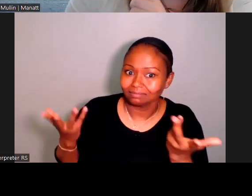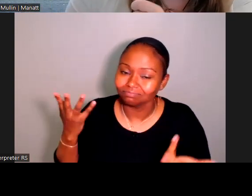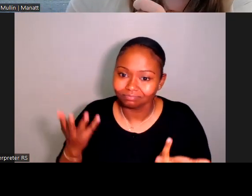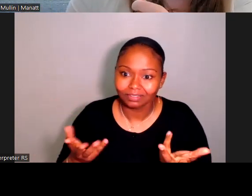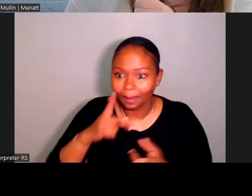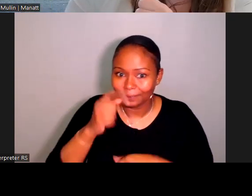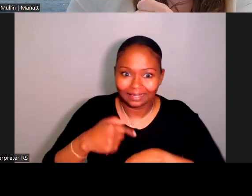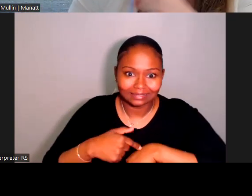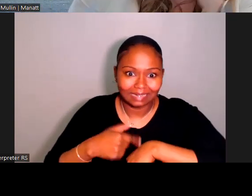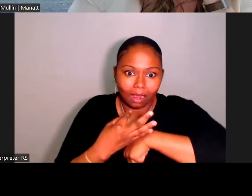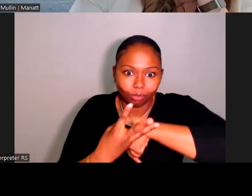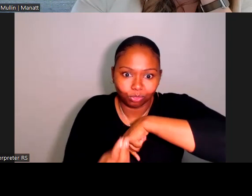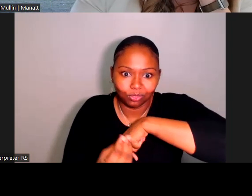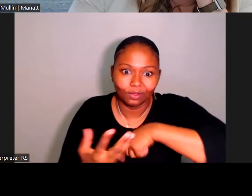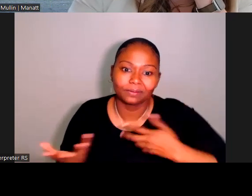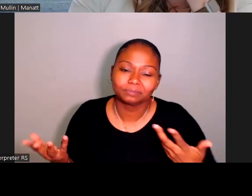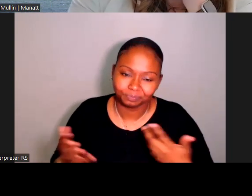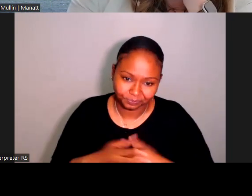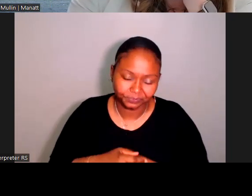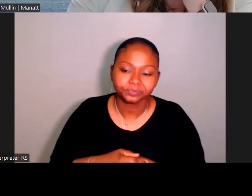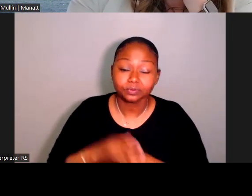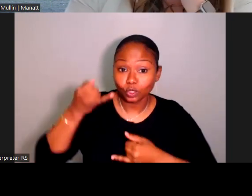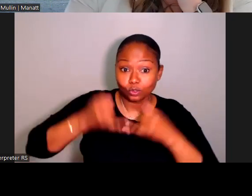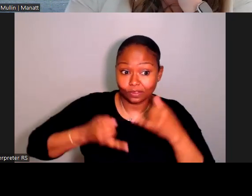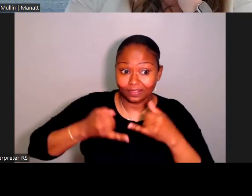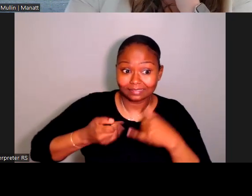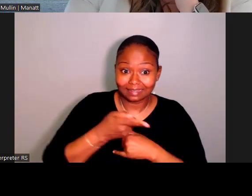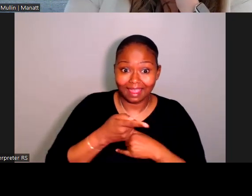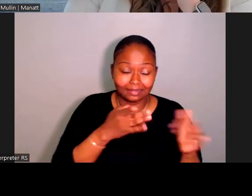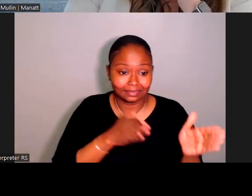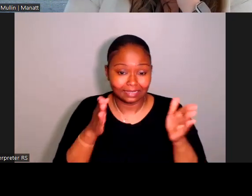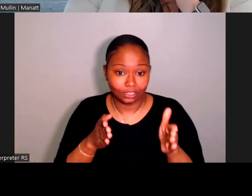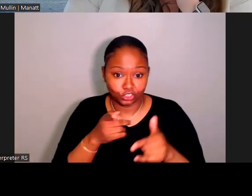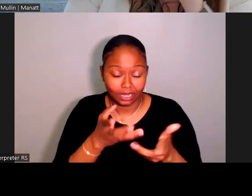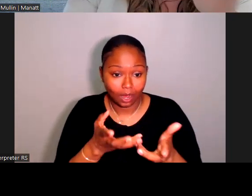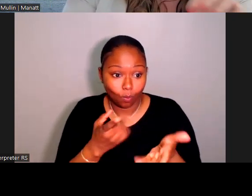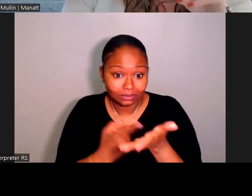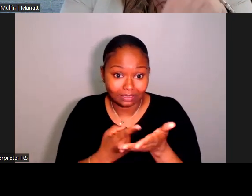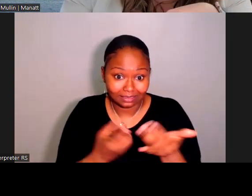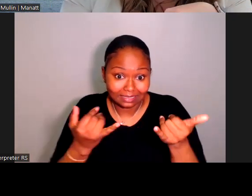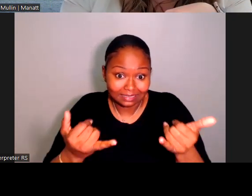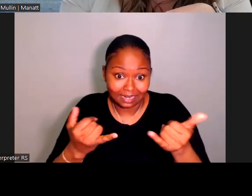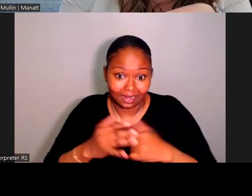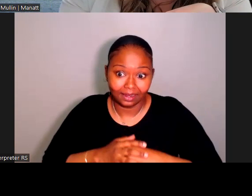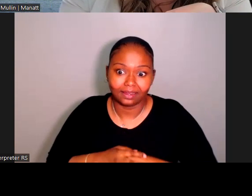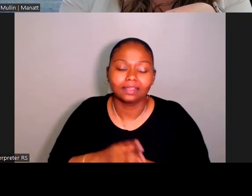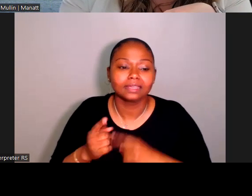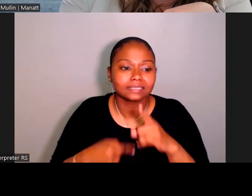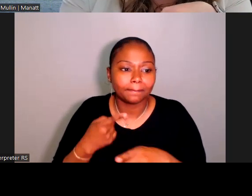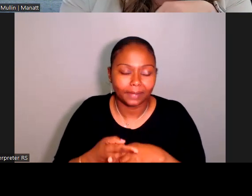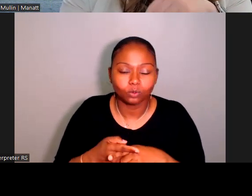running out. So this last section that I want to cover with the group today relates to compassionate